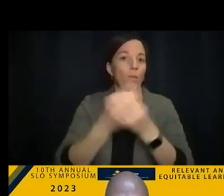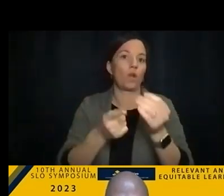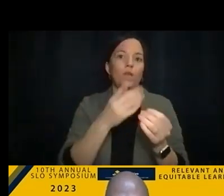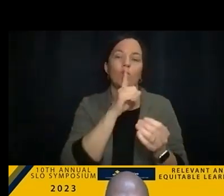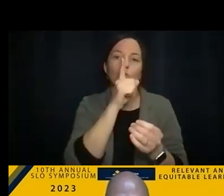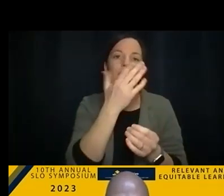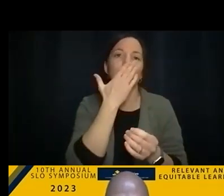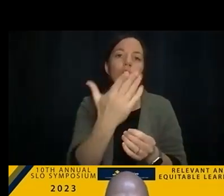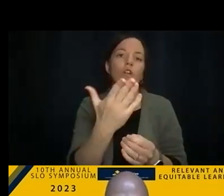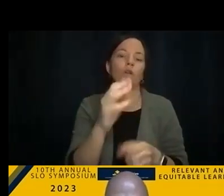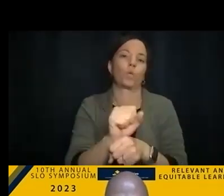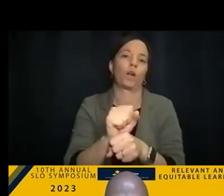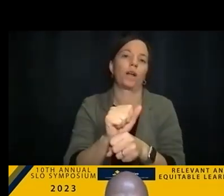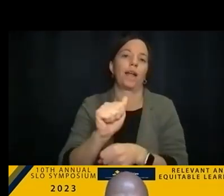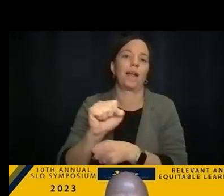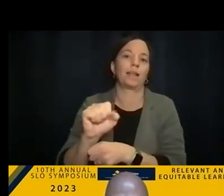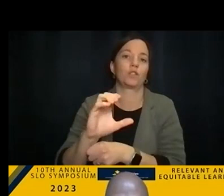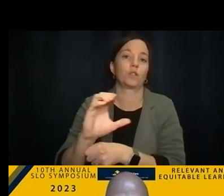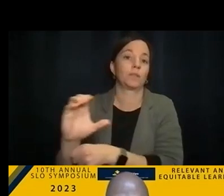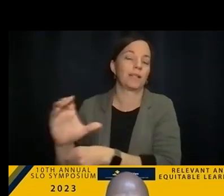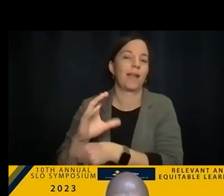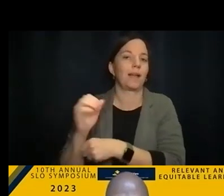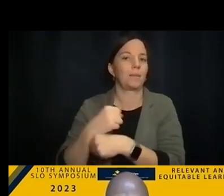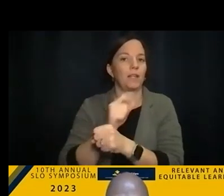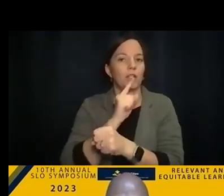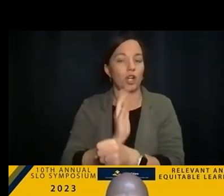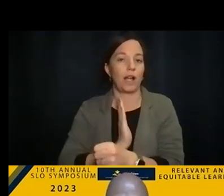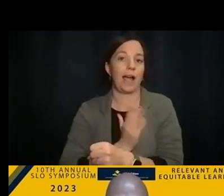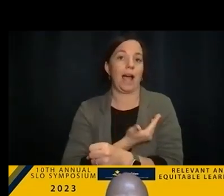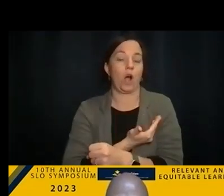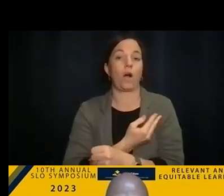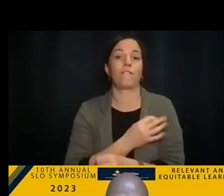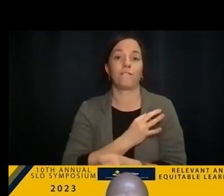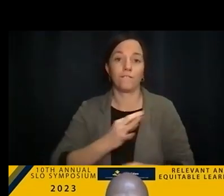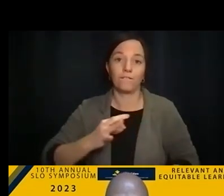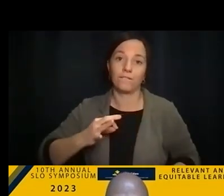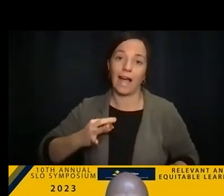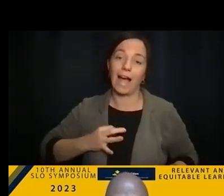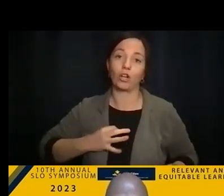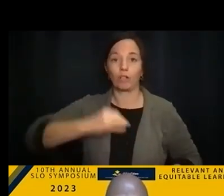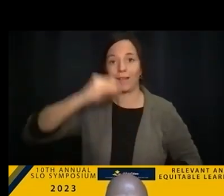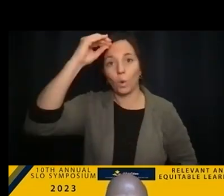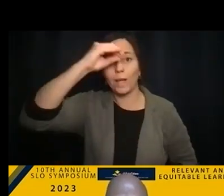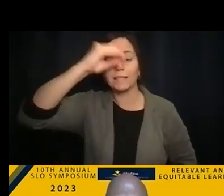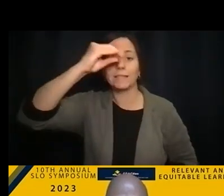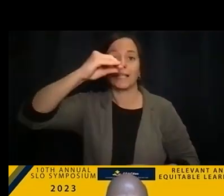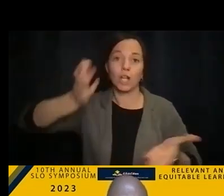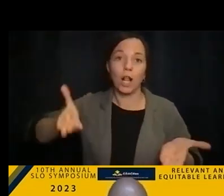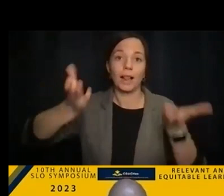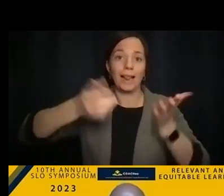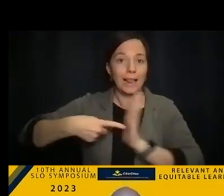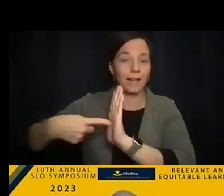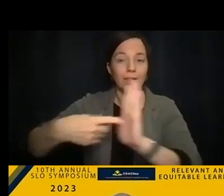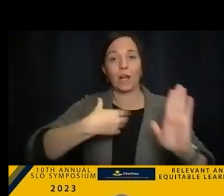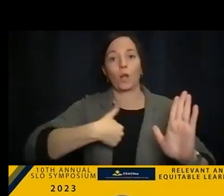good work at ASCCC and really making sure that our voices as faculty are being lifted and that, you know, we're